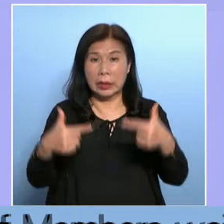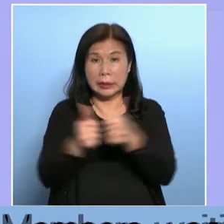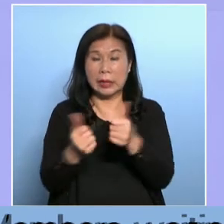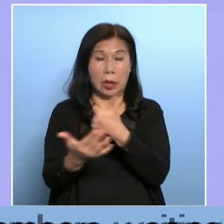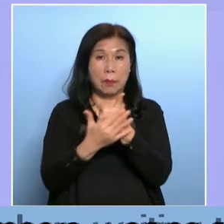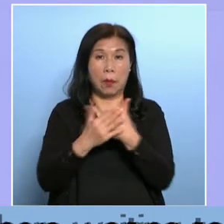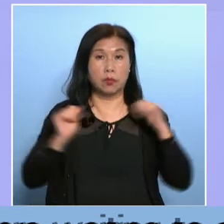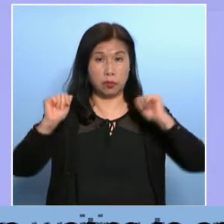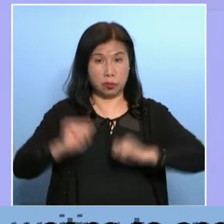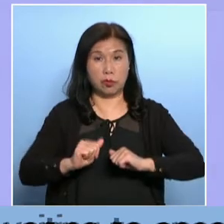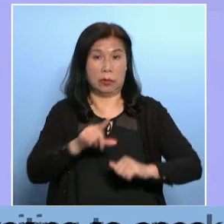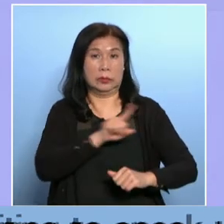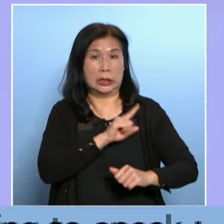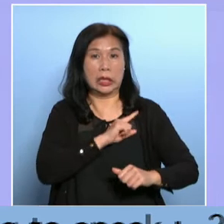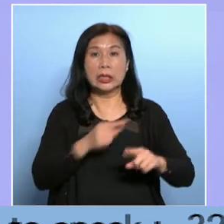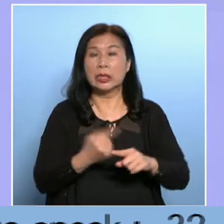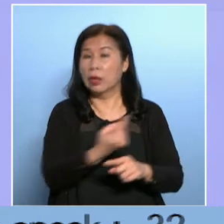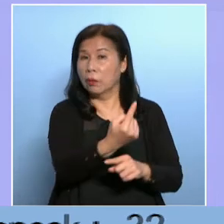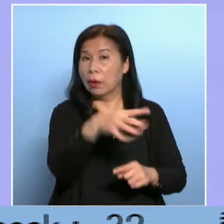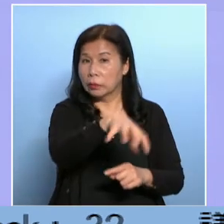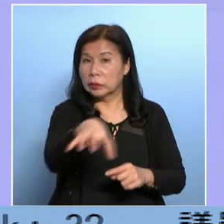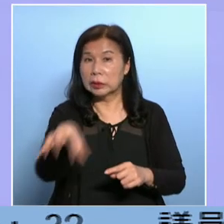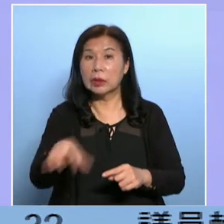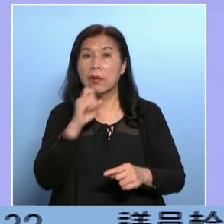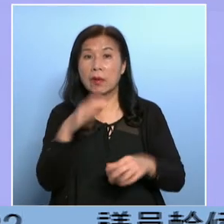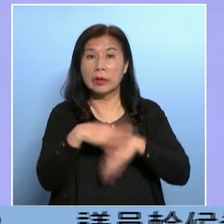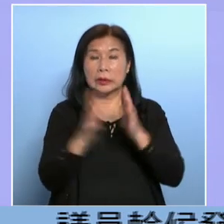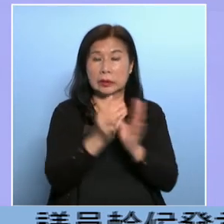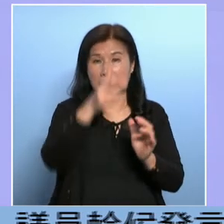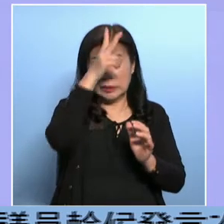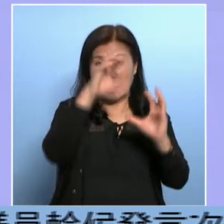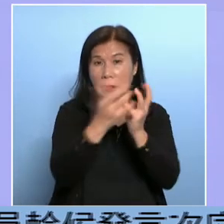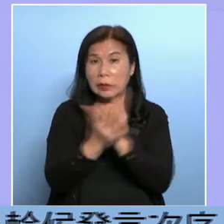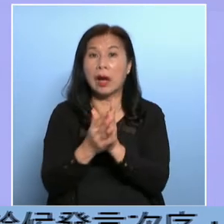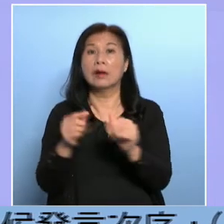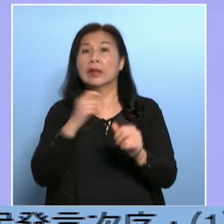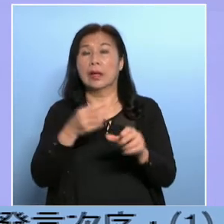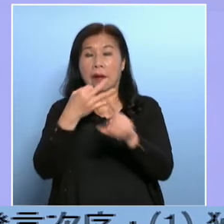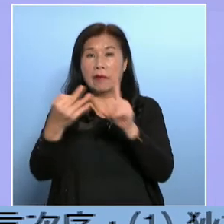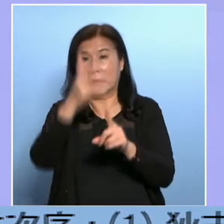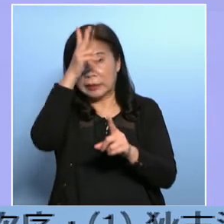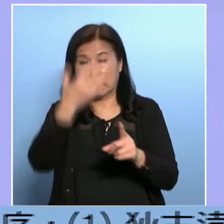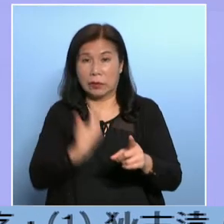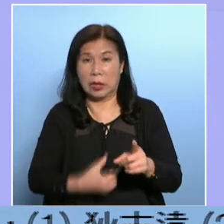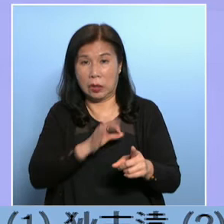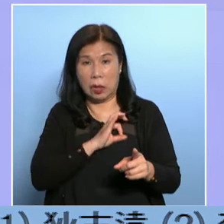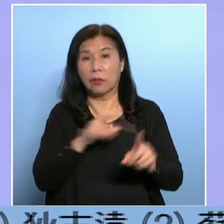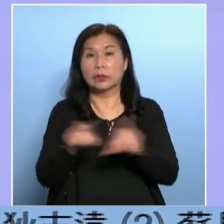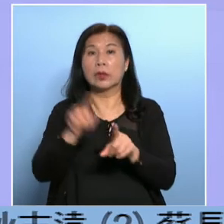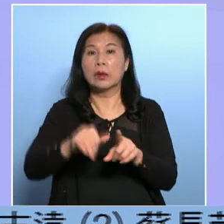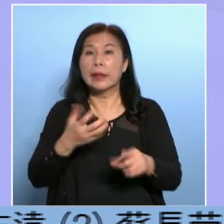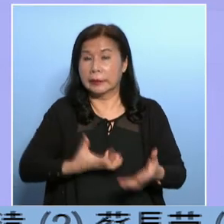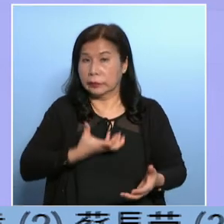the epidemic work is considered risky. I believe that with adequate protection, I believe that a lot of NGOs or